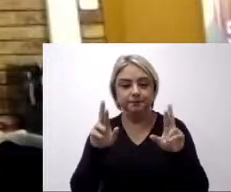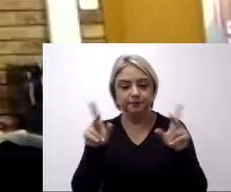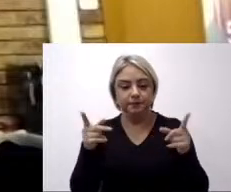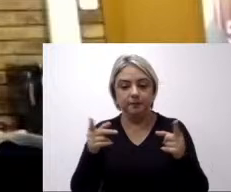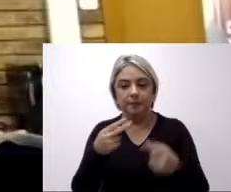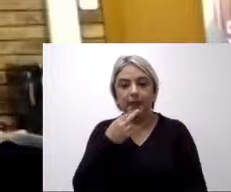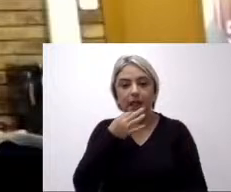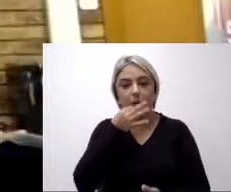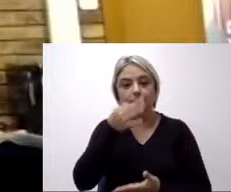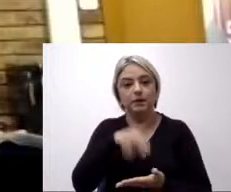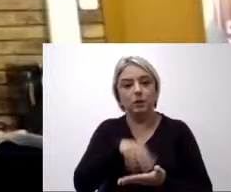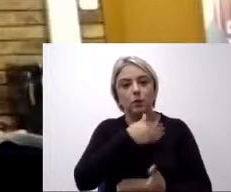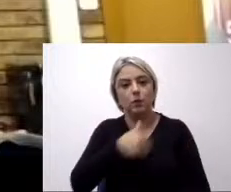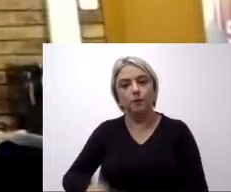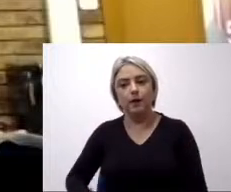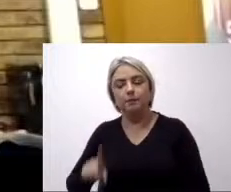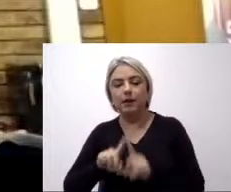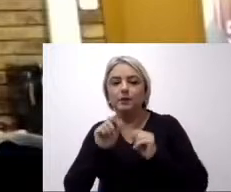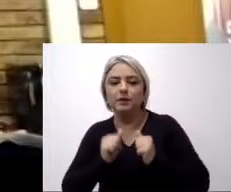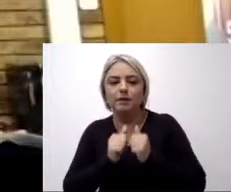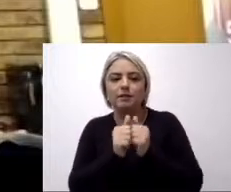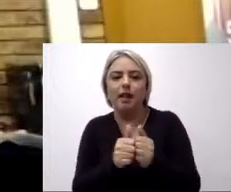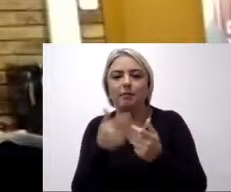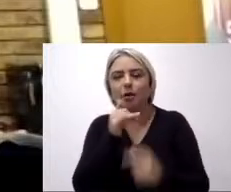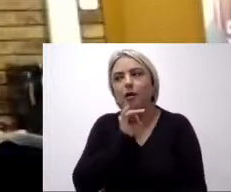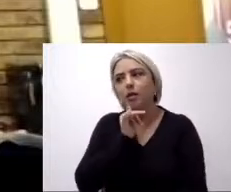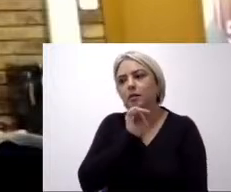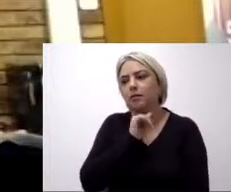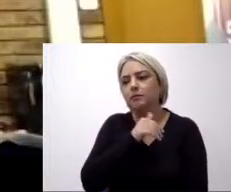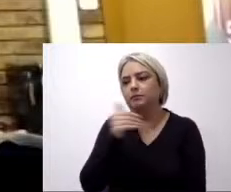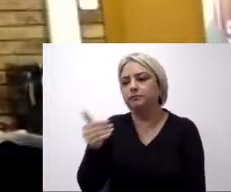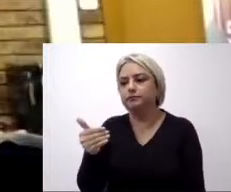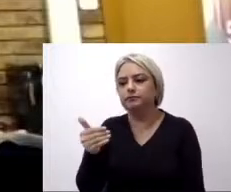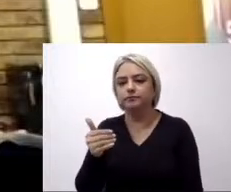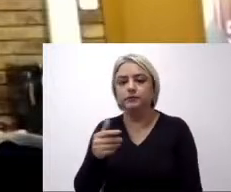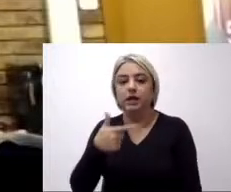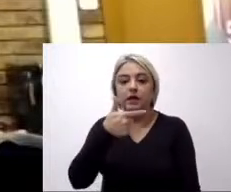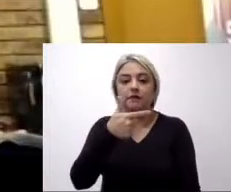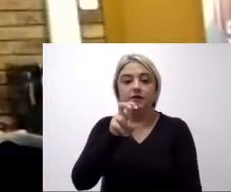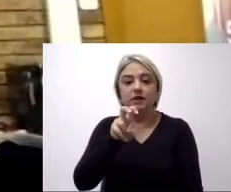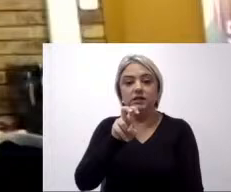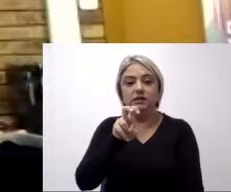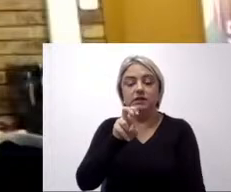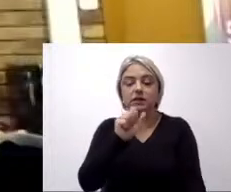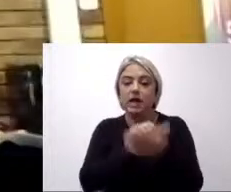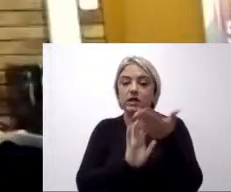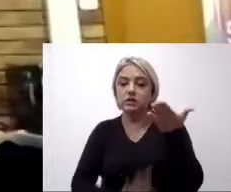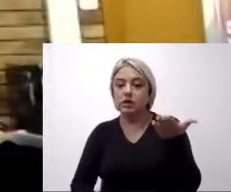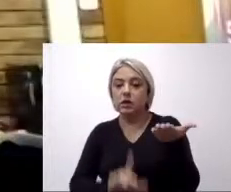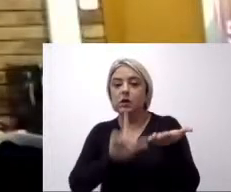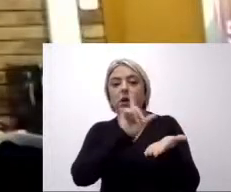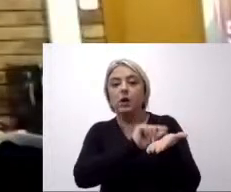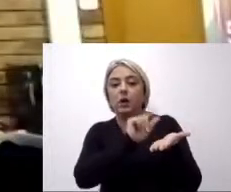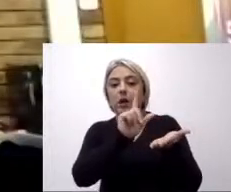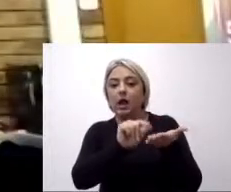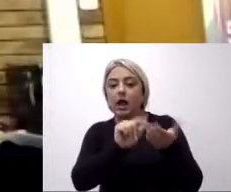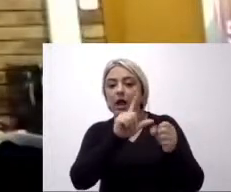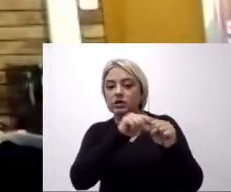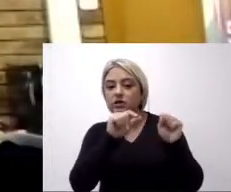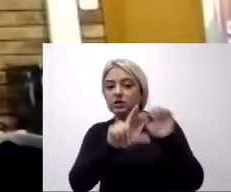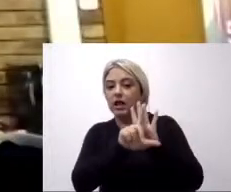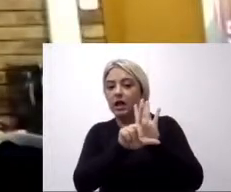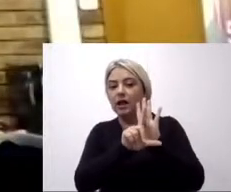for example, the 25 version of each article of the law, it's interesting to observe that each word